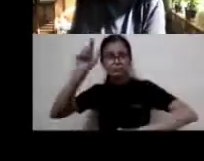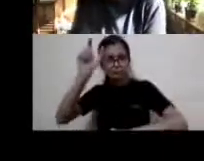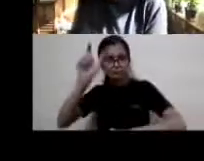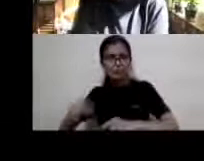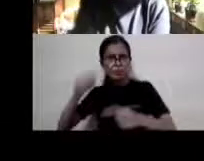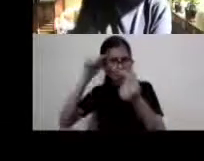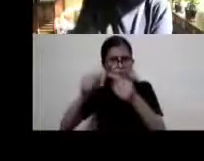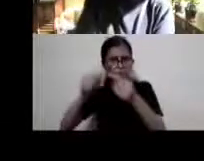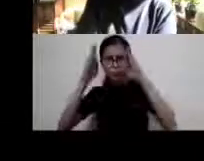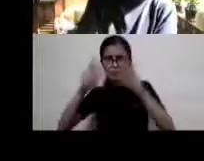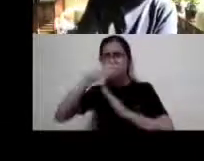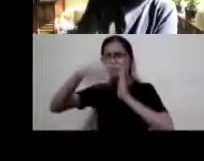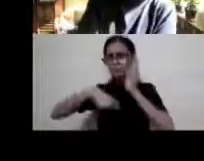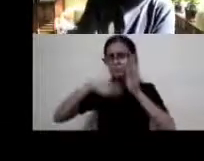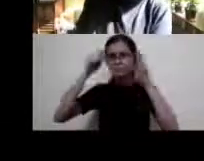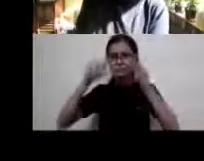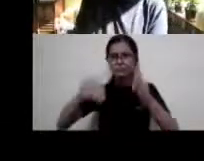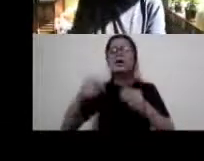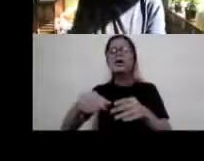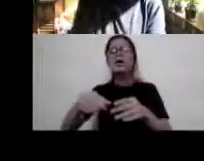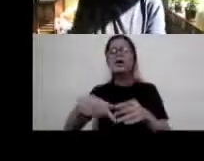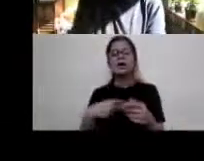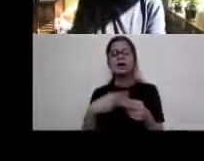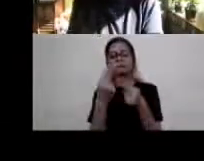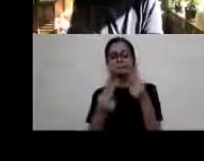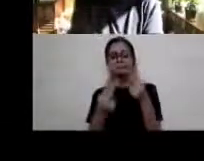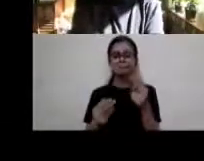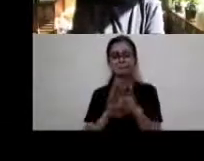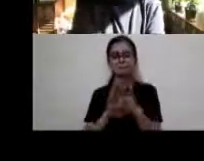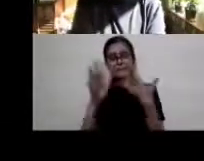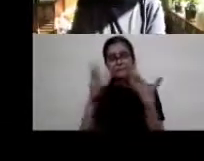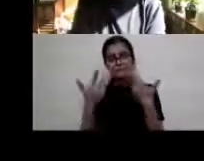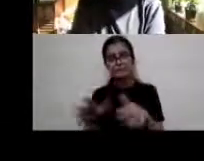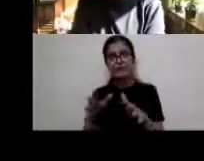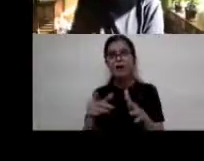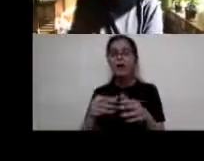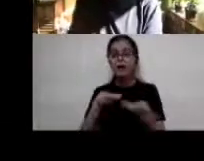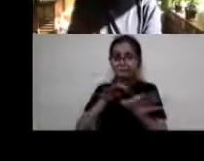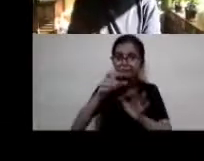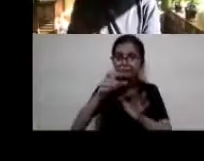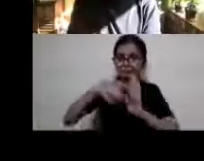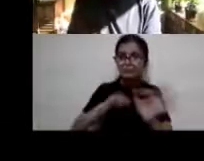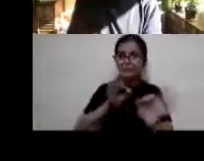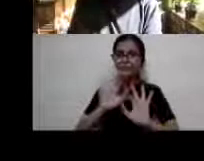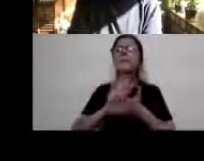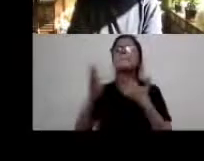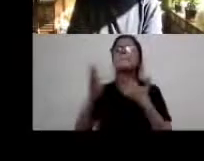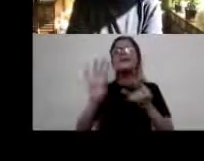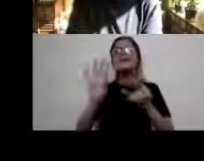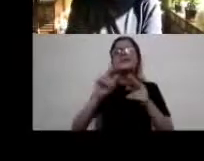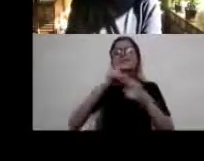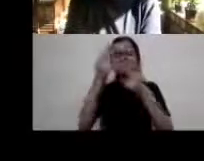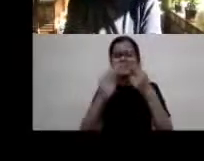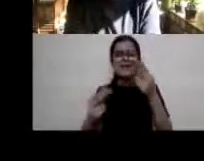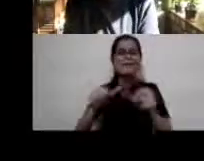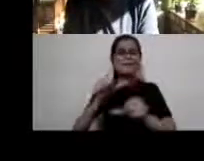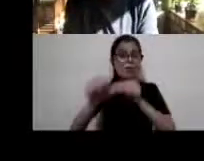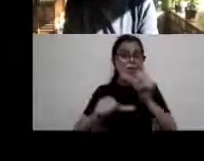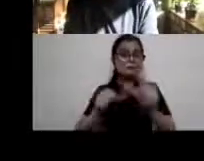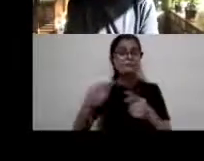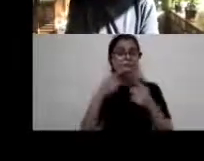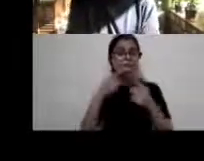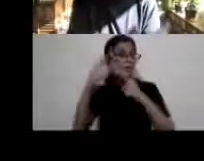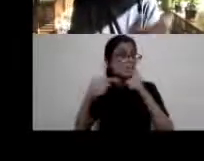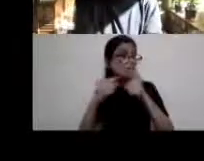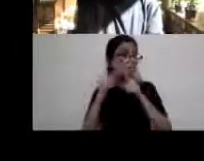of a project are already defined. But if we are talking about a democratic design process, we would have to talk